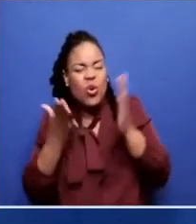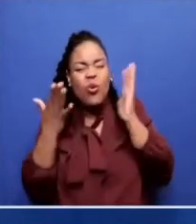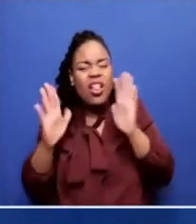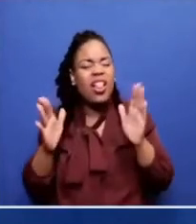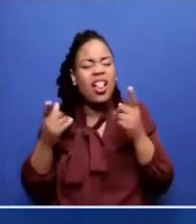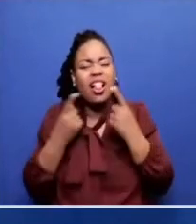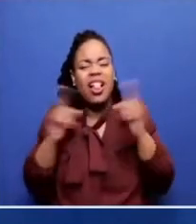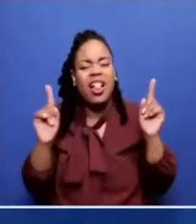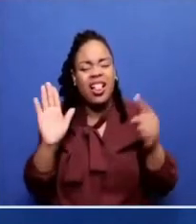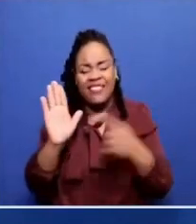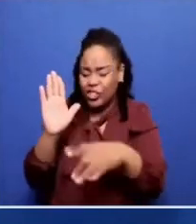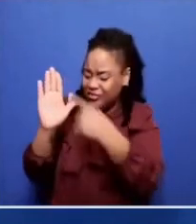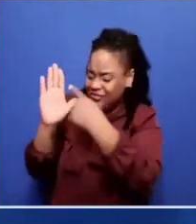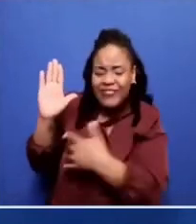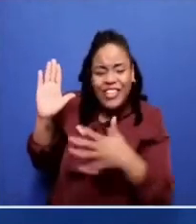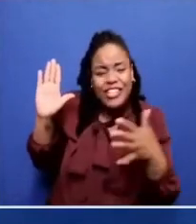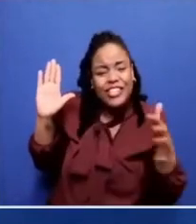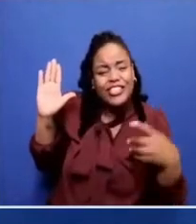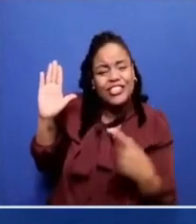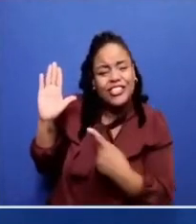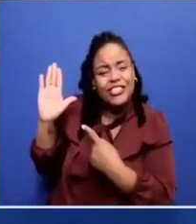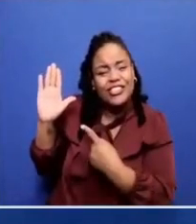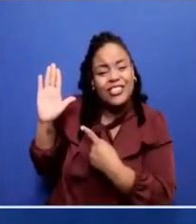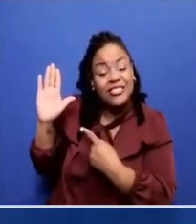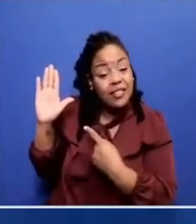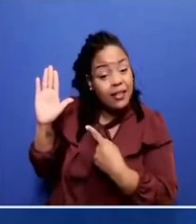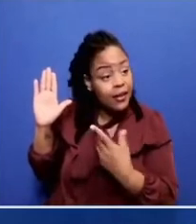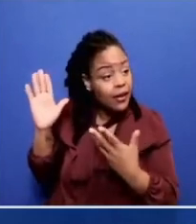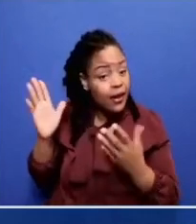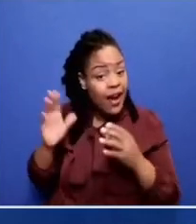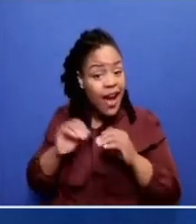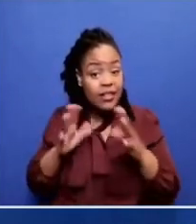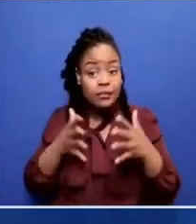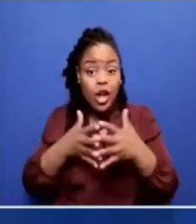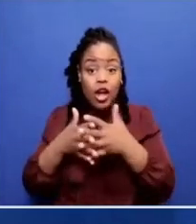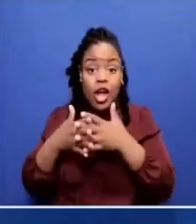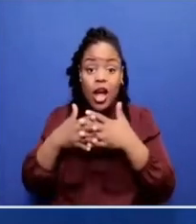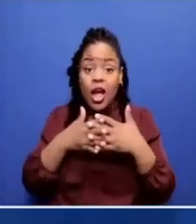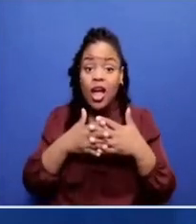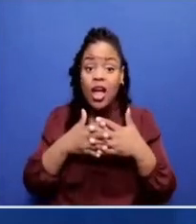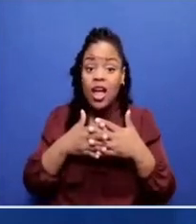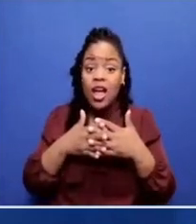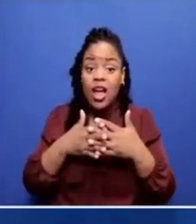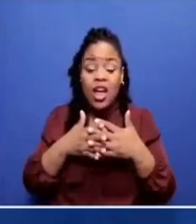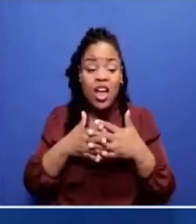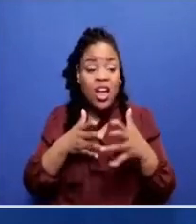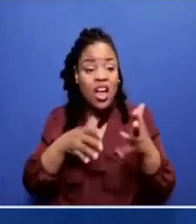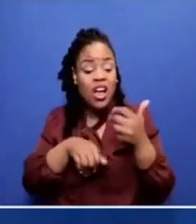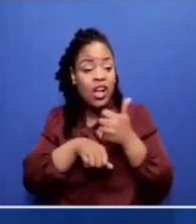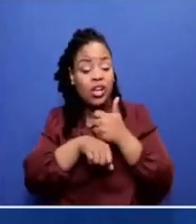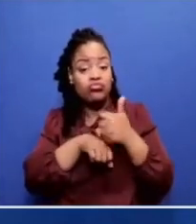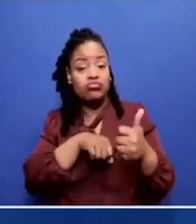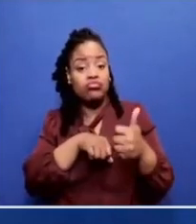America's at fault. All of his promises gave the citizens of